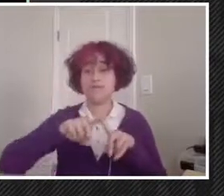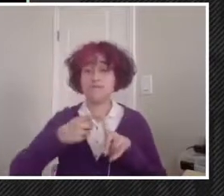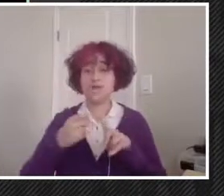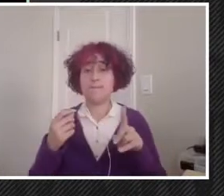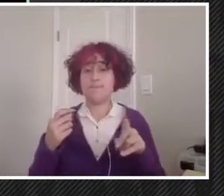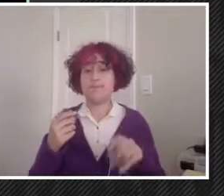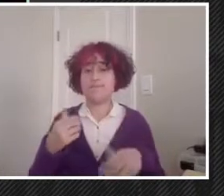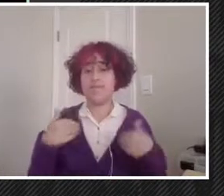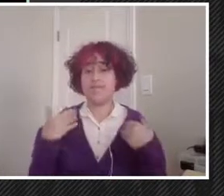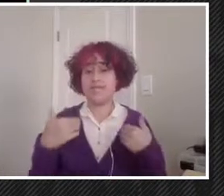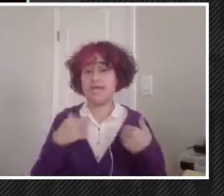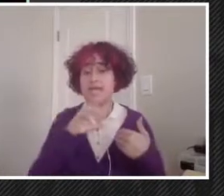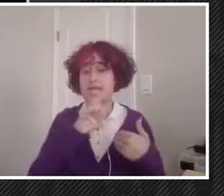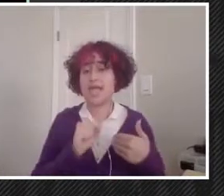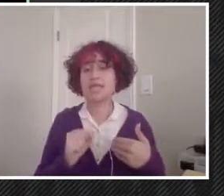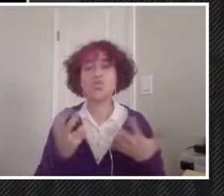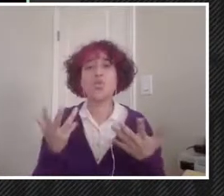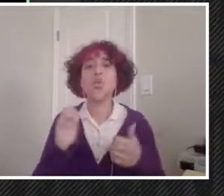everyone.